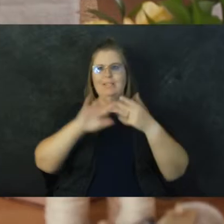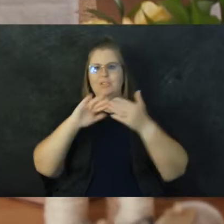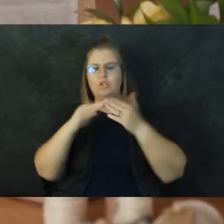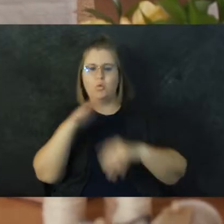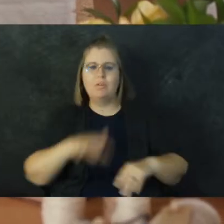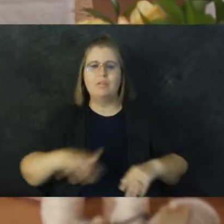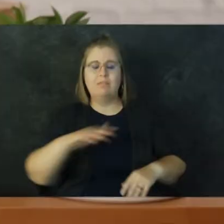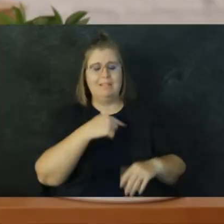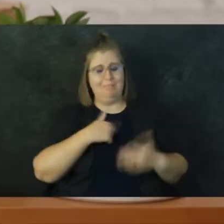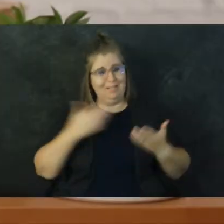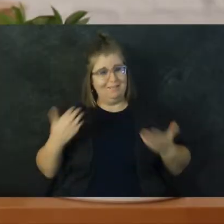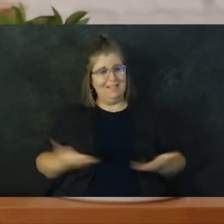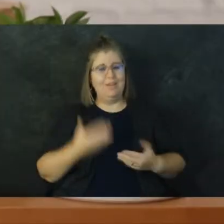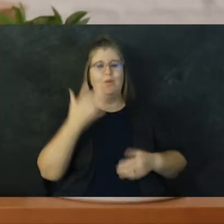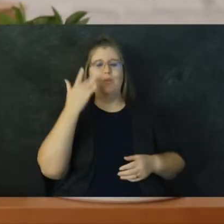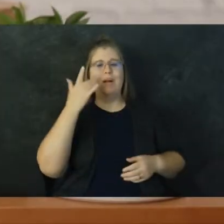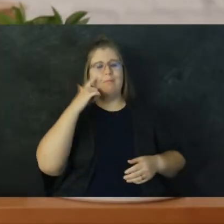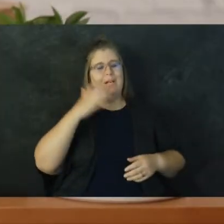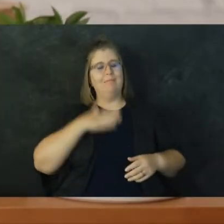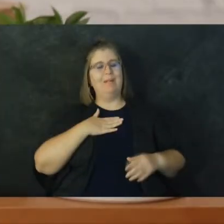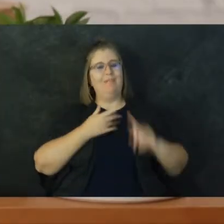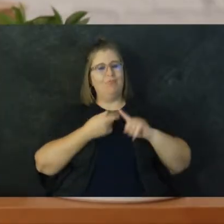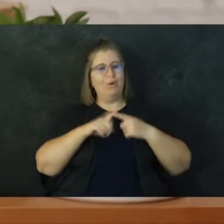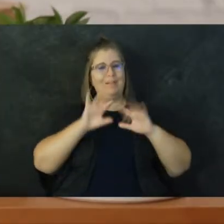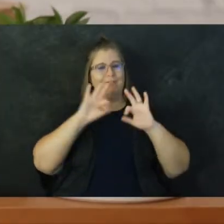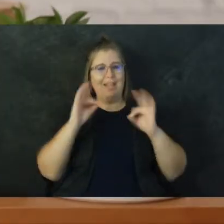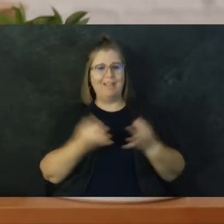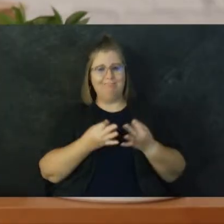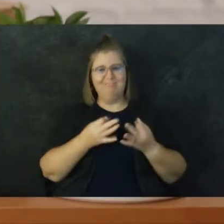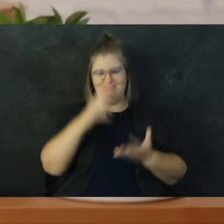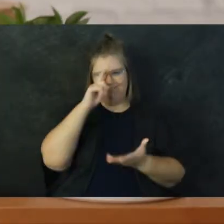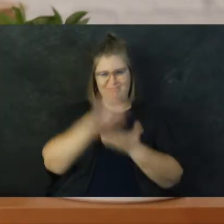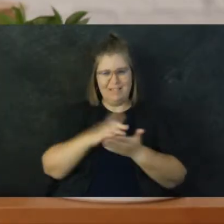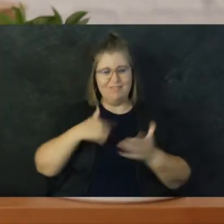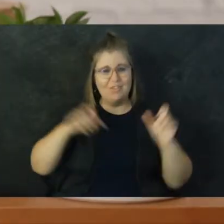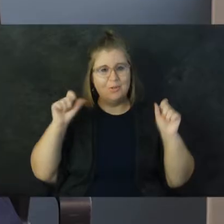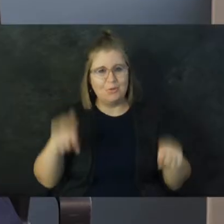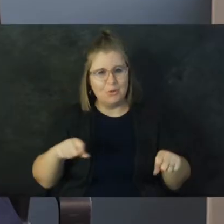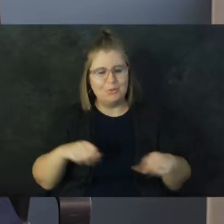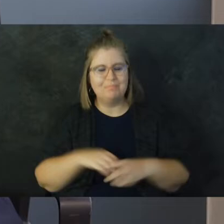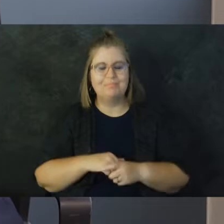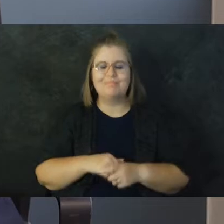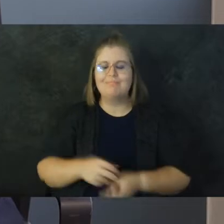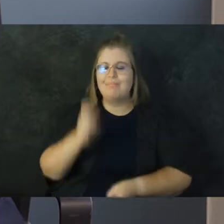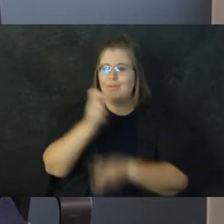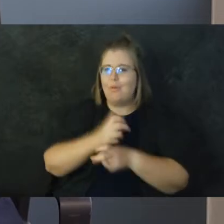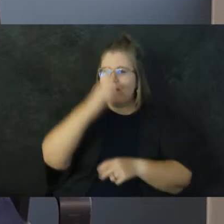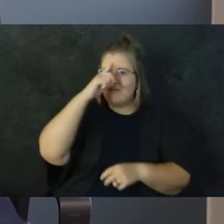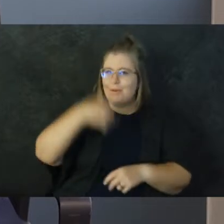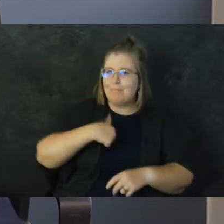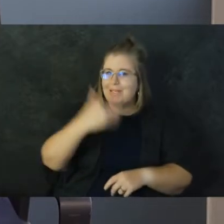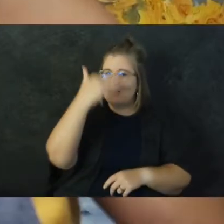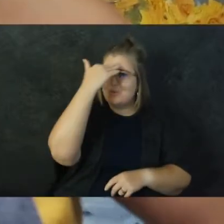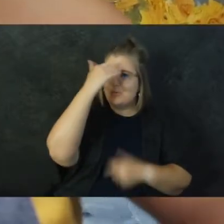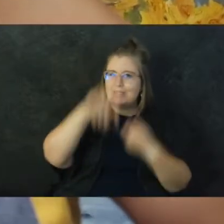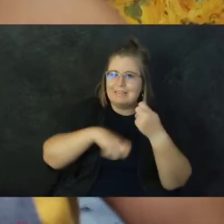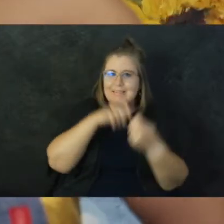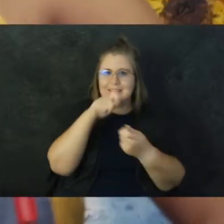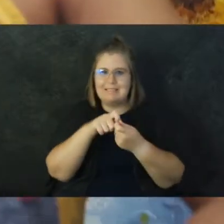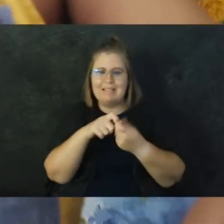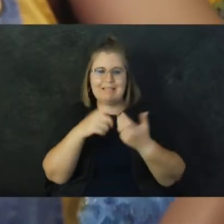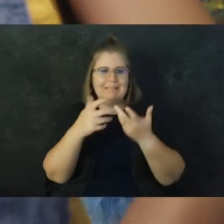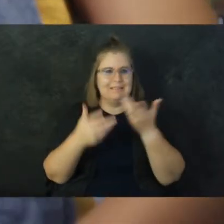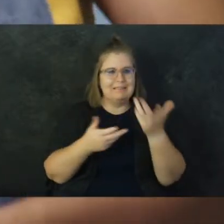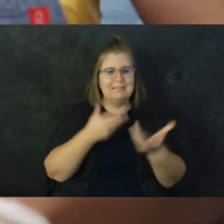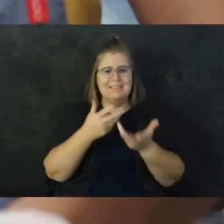I'm standing here today really because my friends and my family believed in me. It's kind of hard to know exactly, I